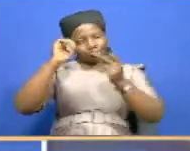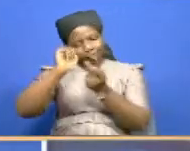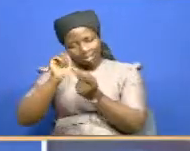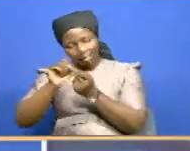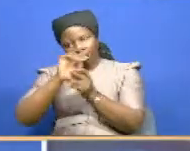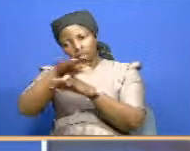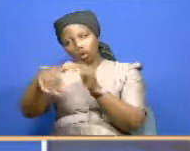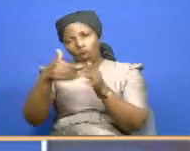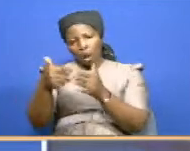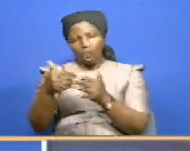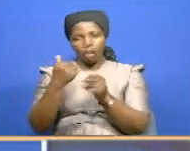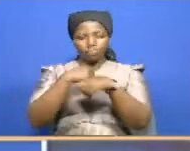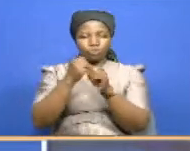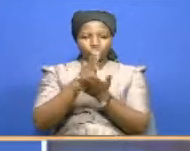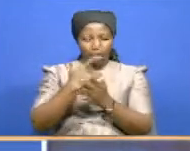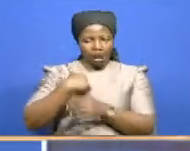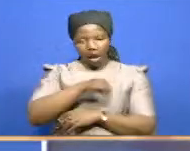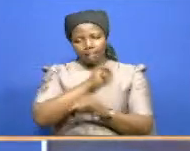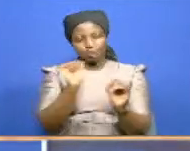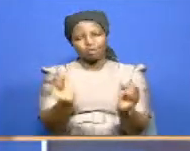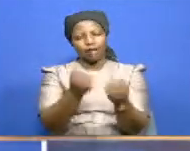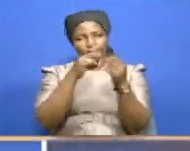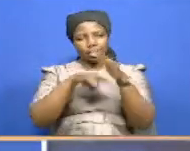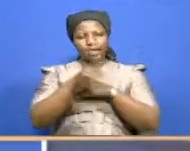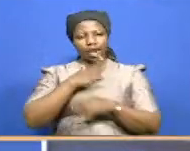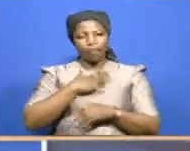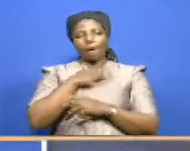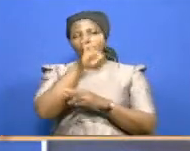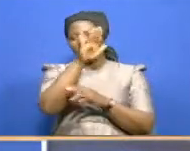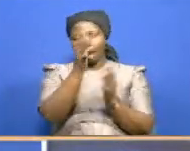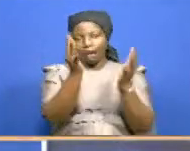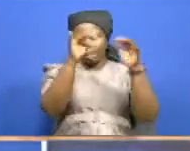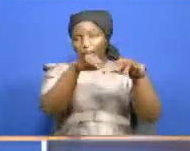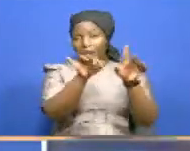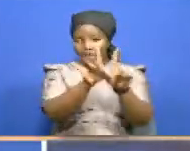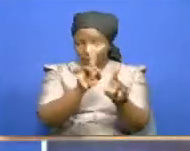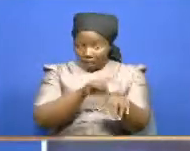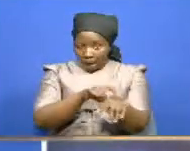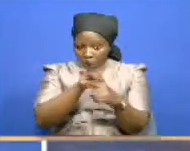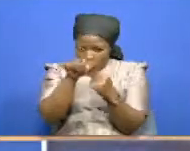tuweze kuwa safe katika bunge letu. Pia tumesema wakati huo wakipimwa